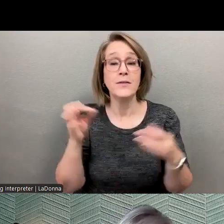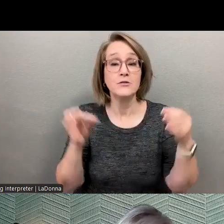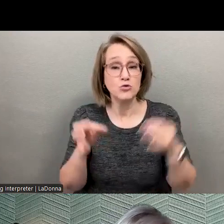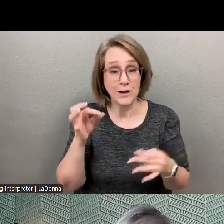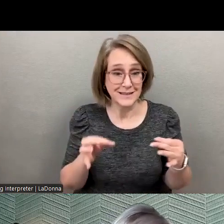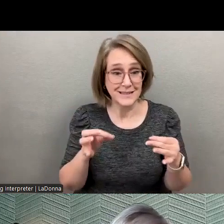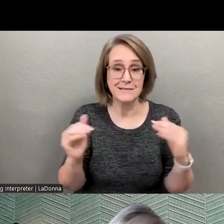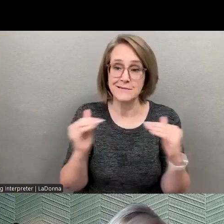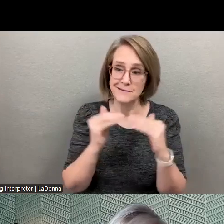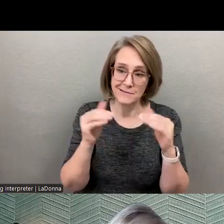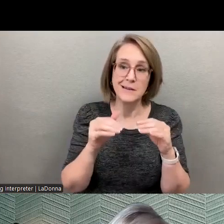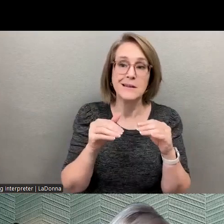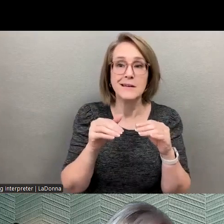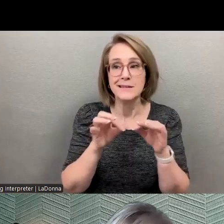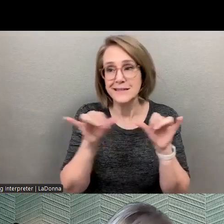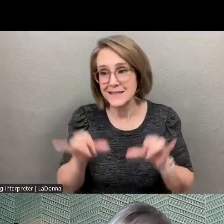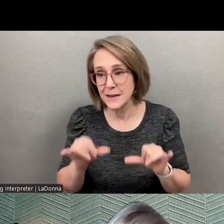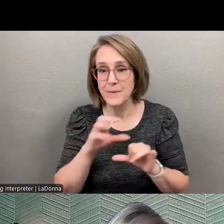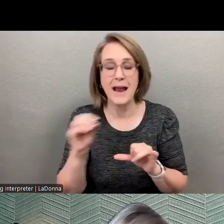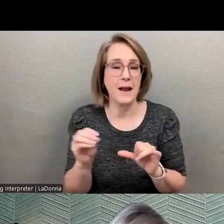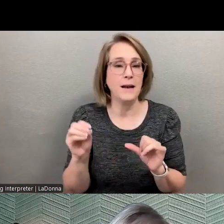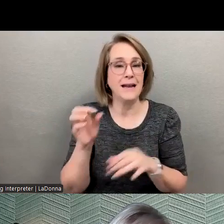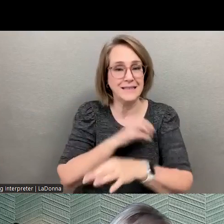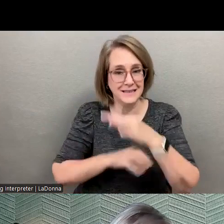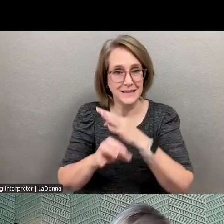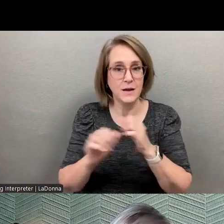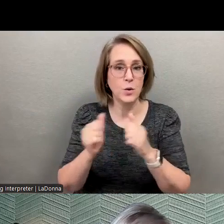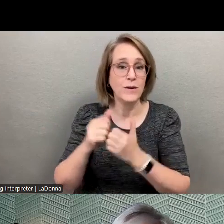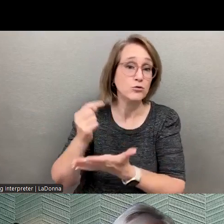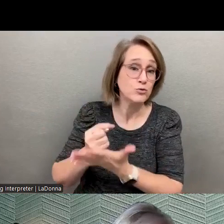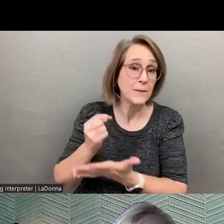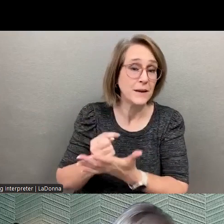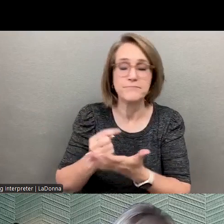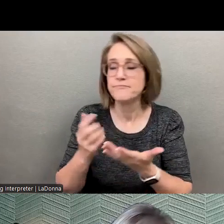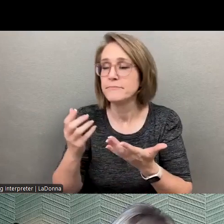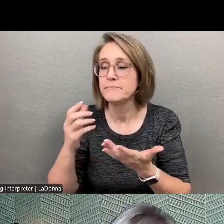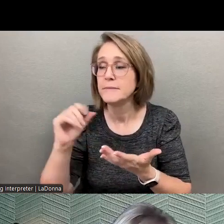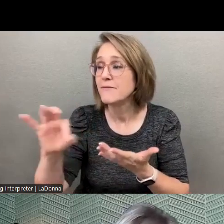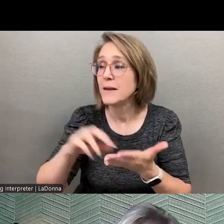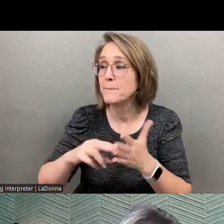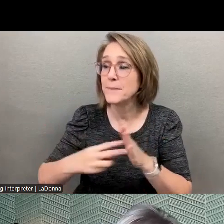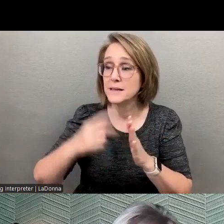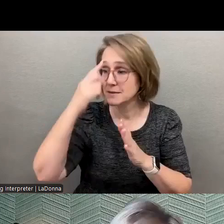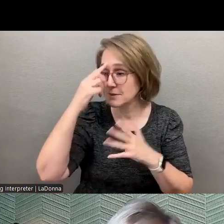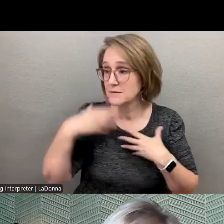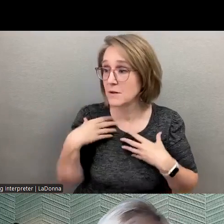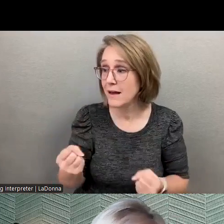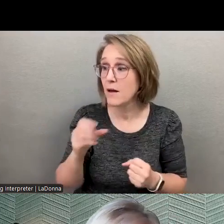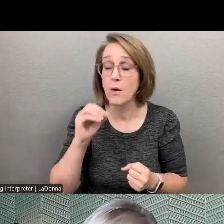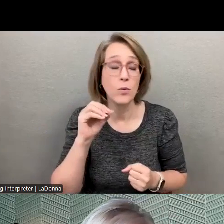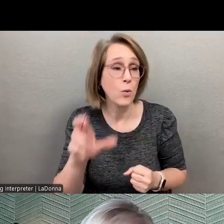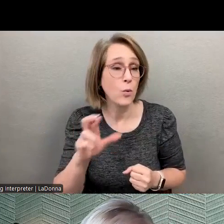and towards the path of appropriate treatment, whether that be for mental health, addiction, or family systems. So I